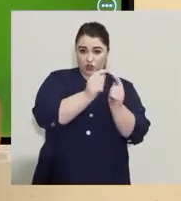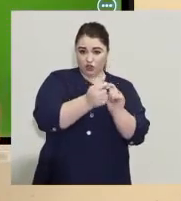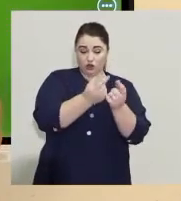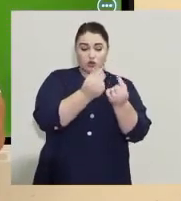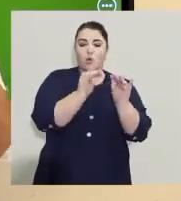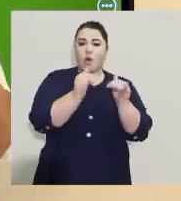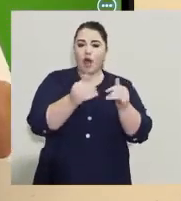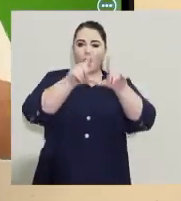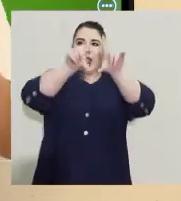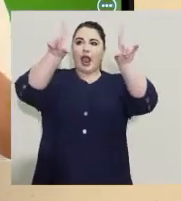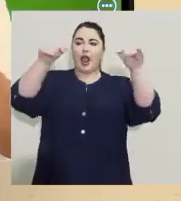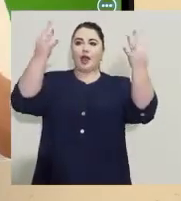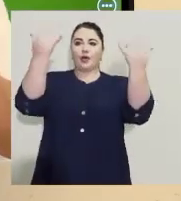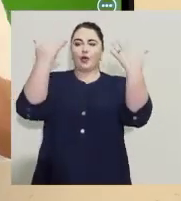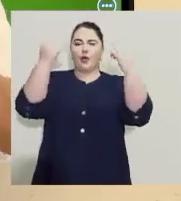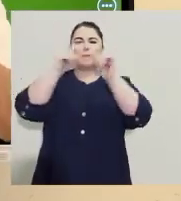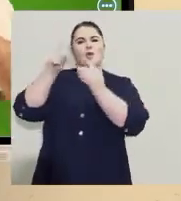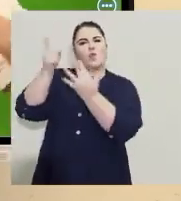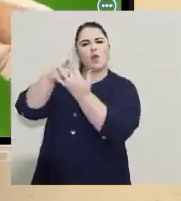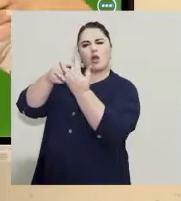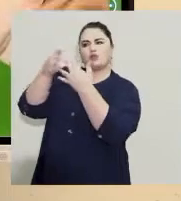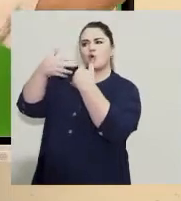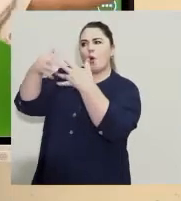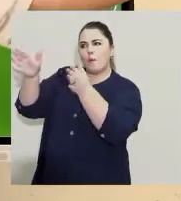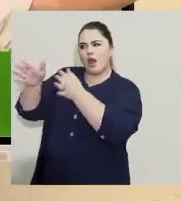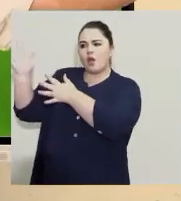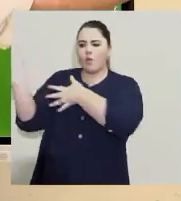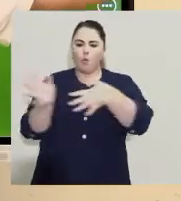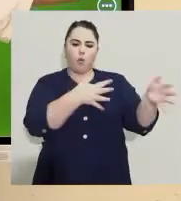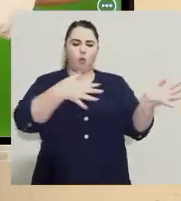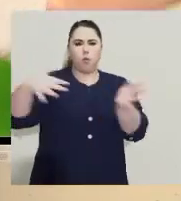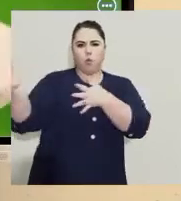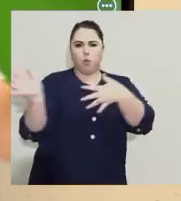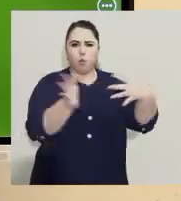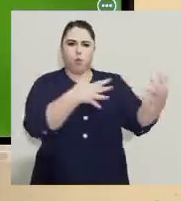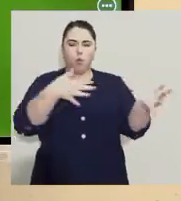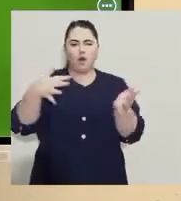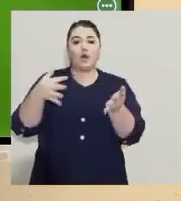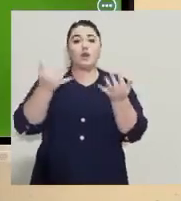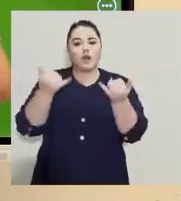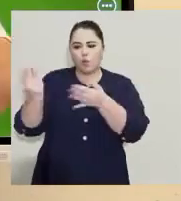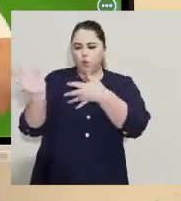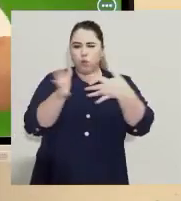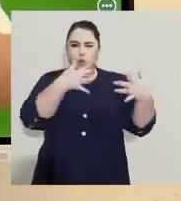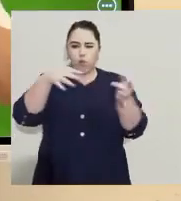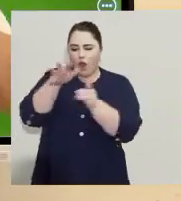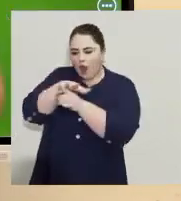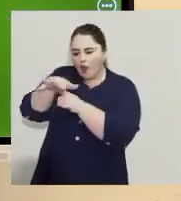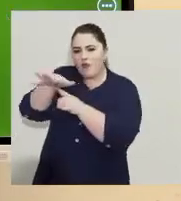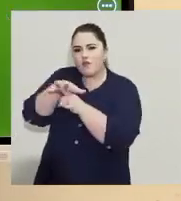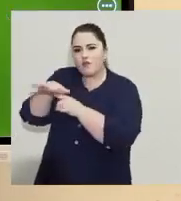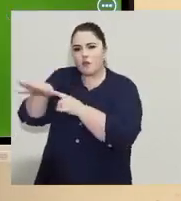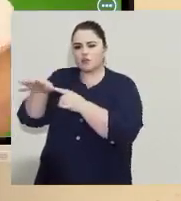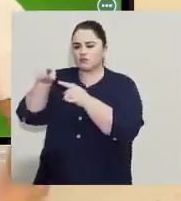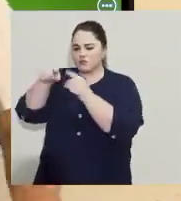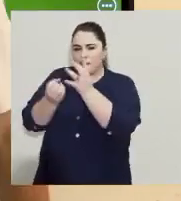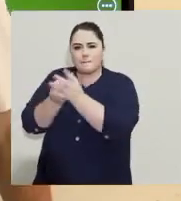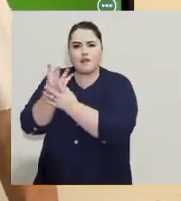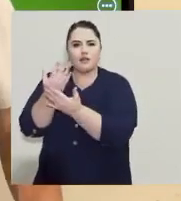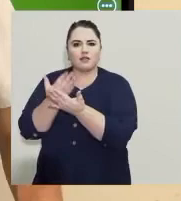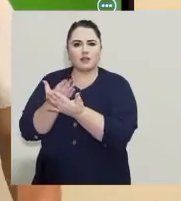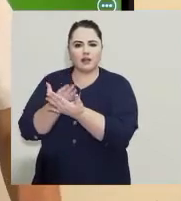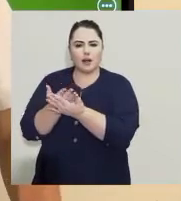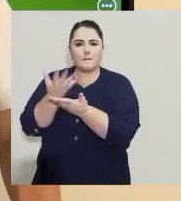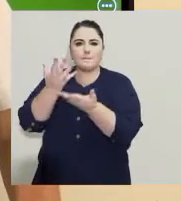the room by controlling it with the aircon, but you leave the windows open that the wind can blow in. Now the wind has an influence